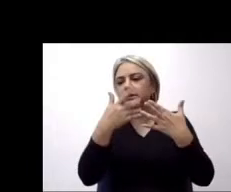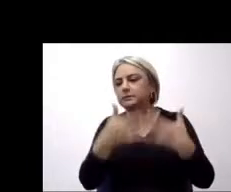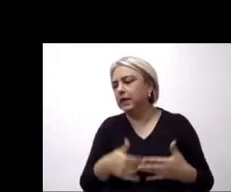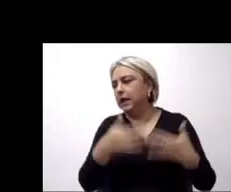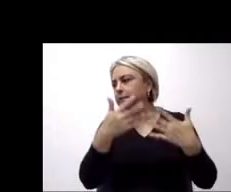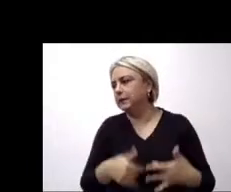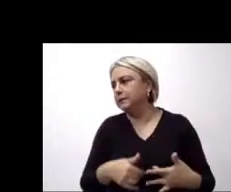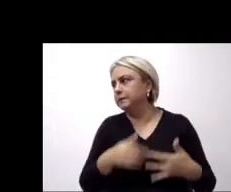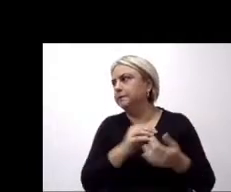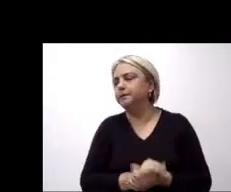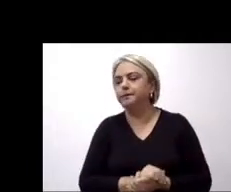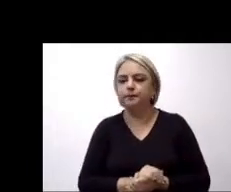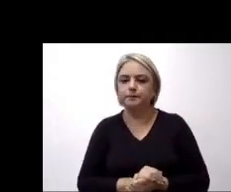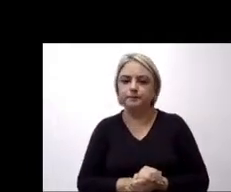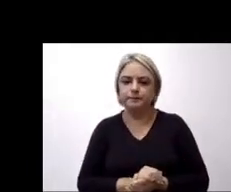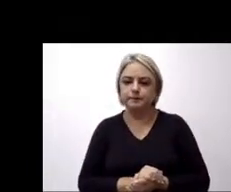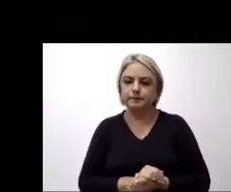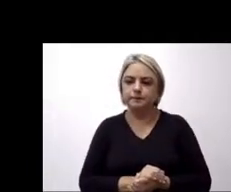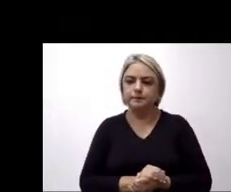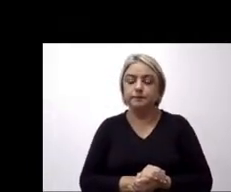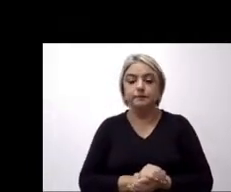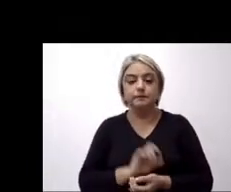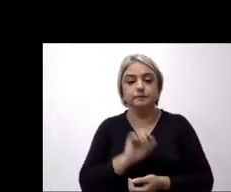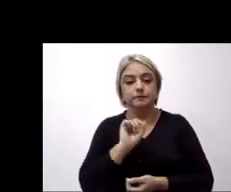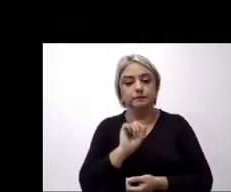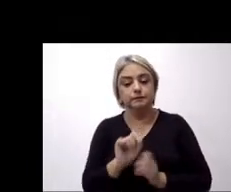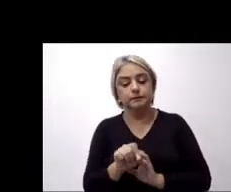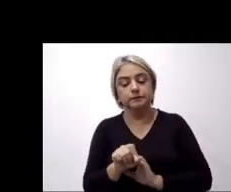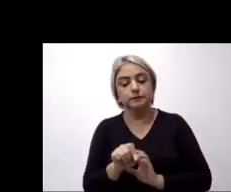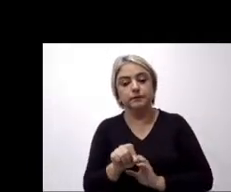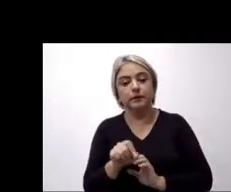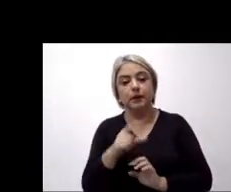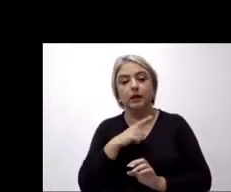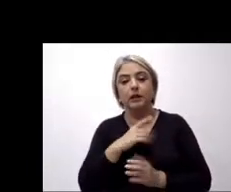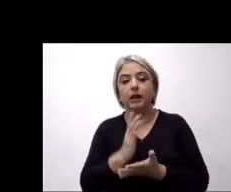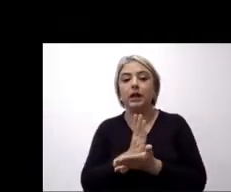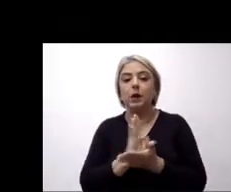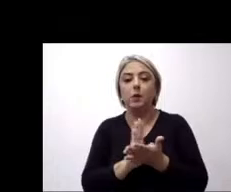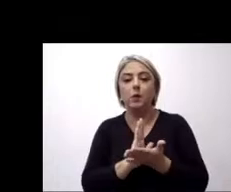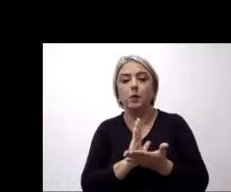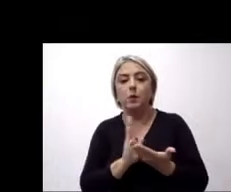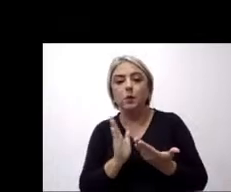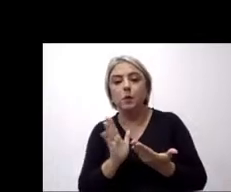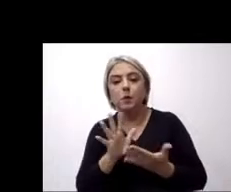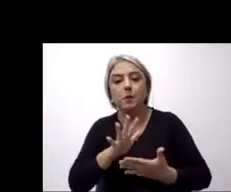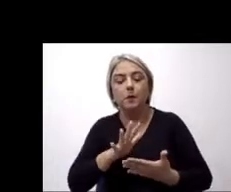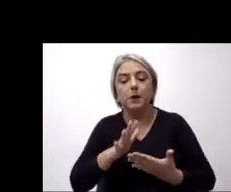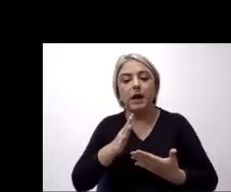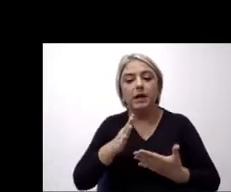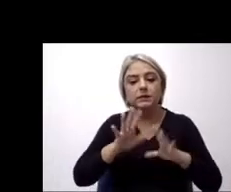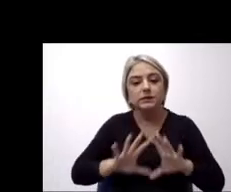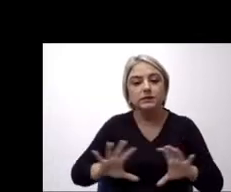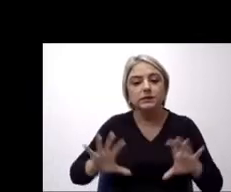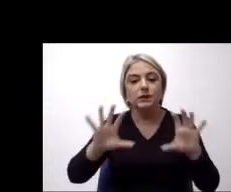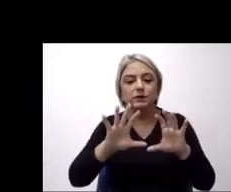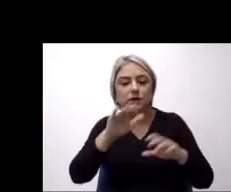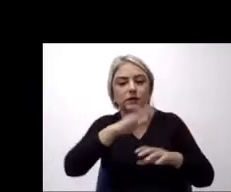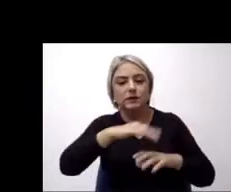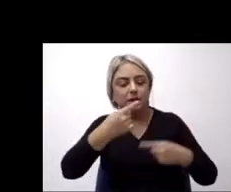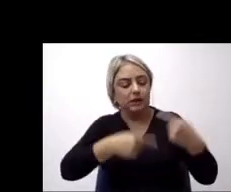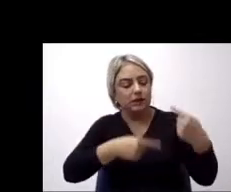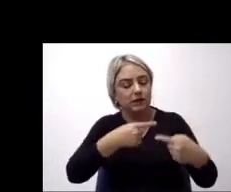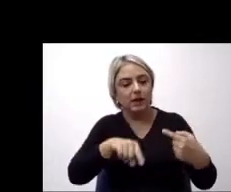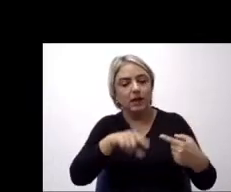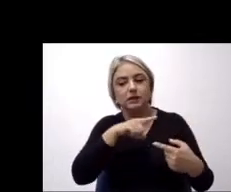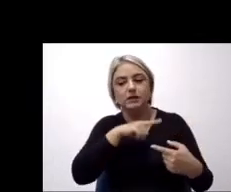In the situation of, there is some situation of the space of debate where there is a monopoly of situation with